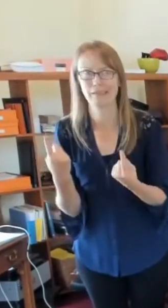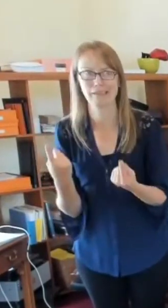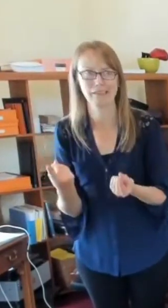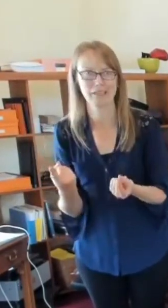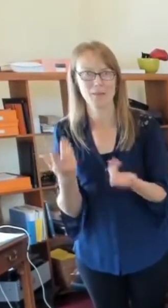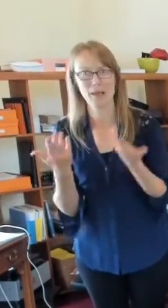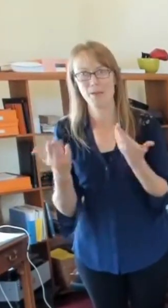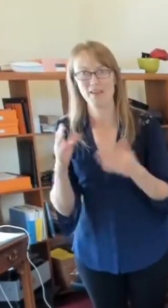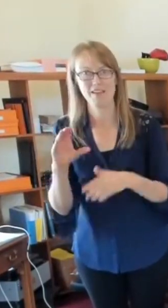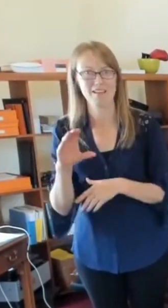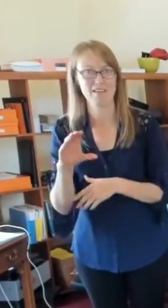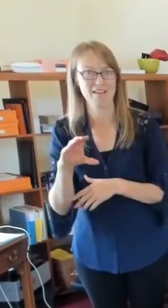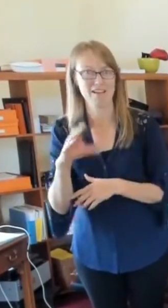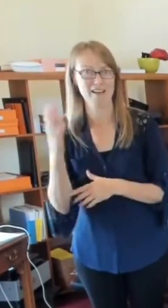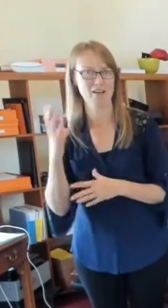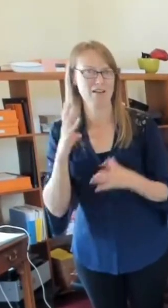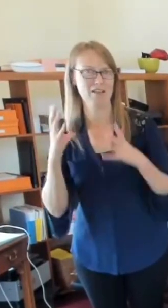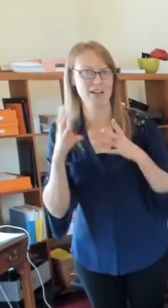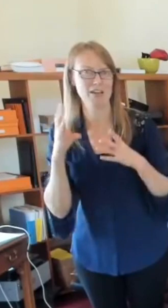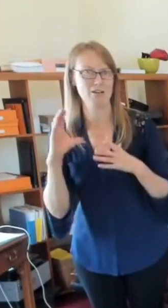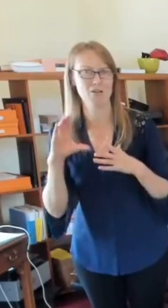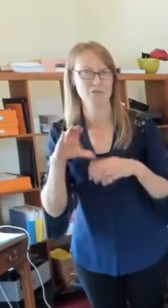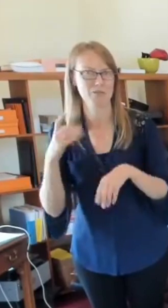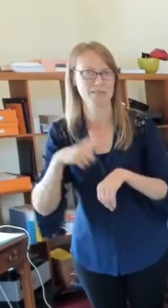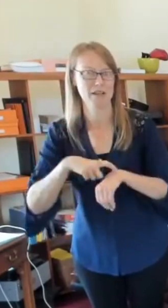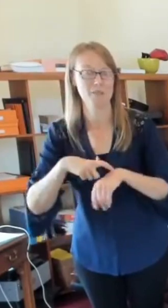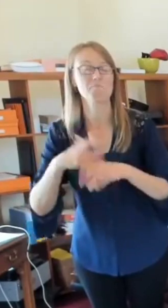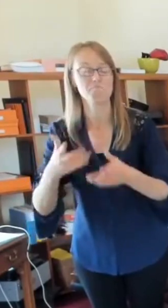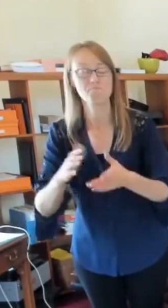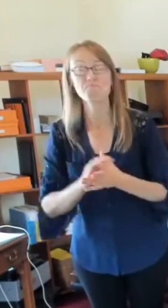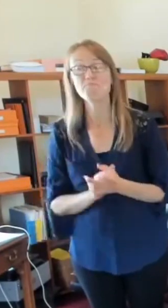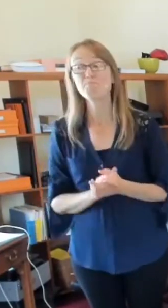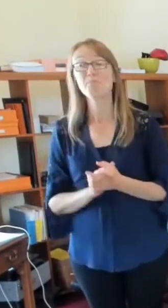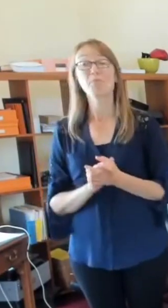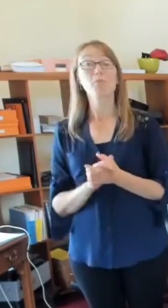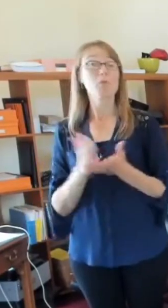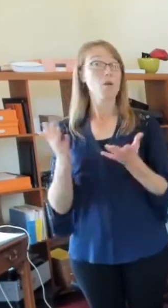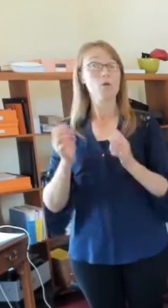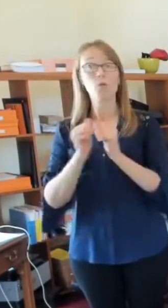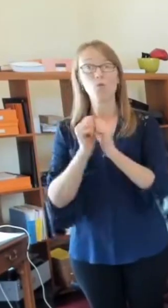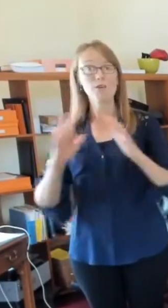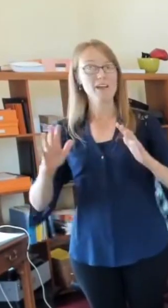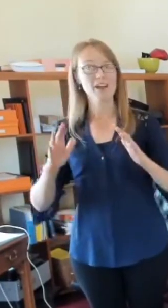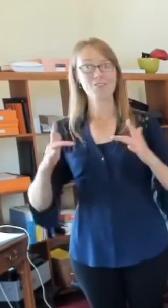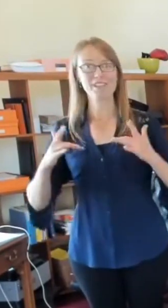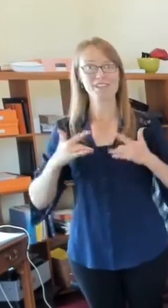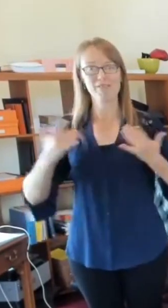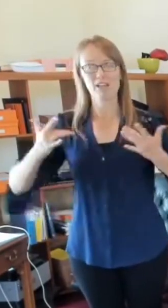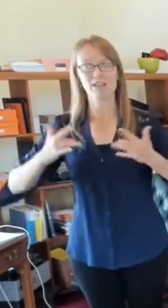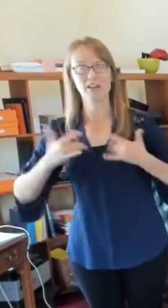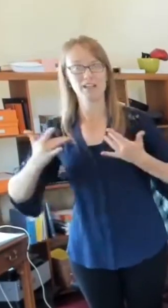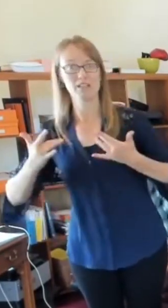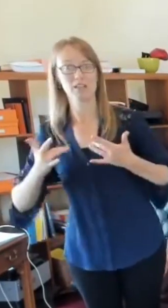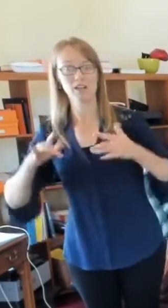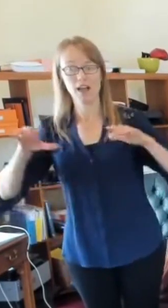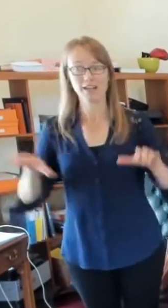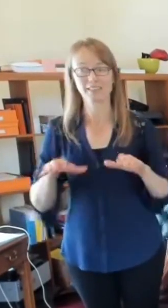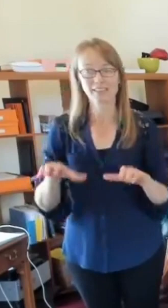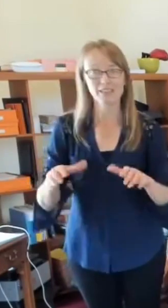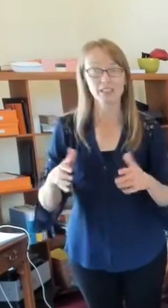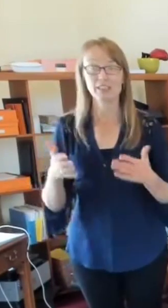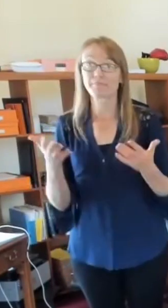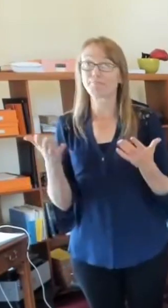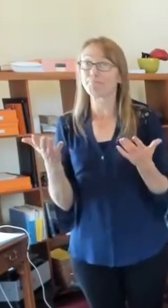Christmas time. And so when you don't have those normal activities, our streets are big, they are wide, they